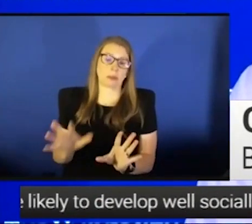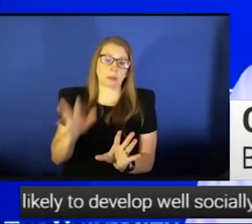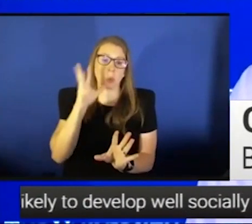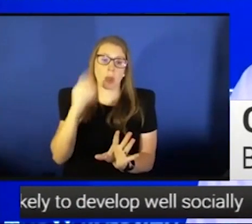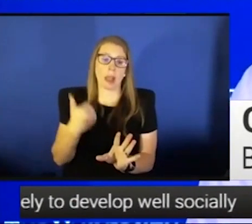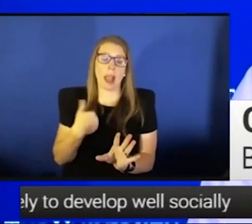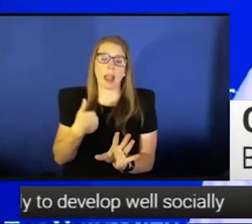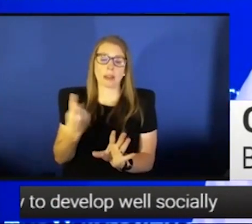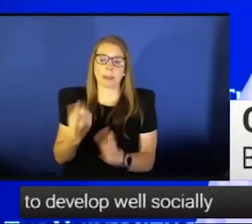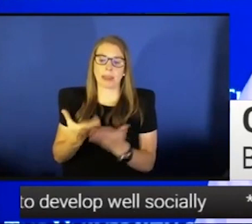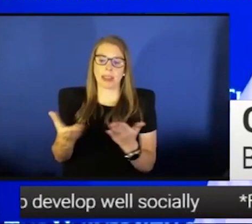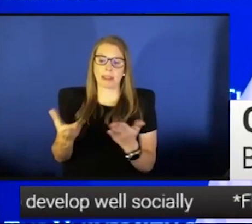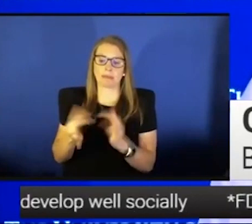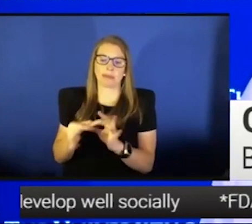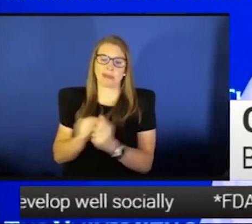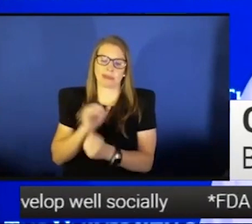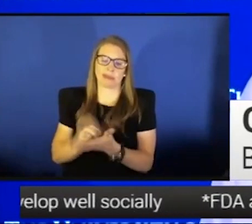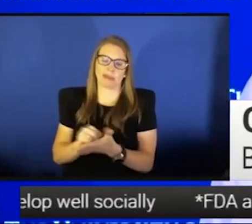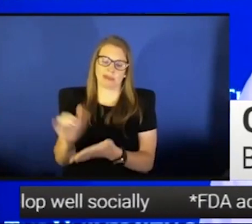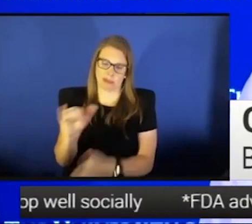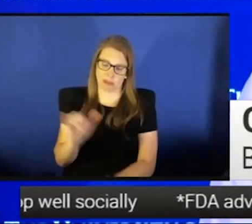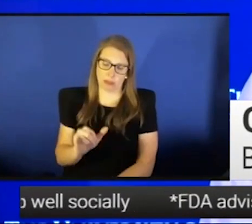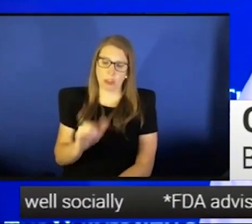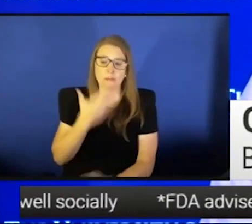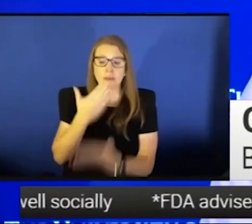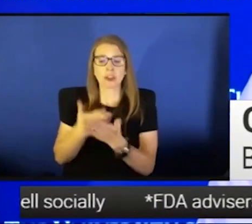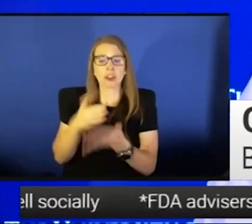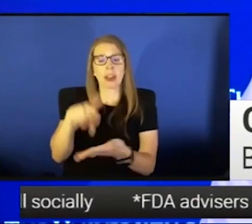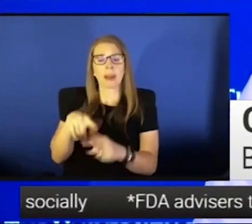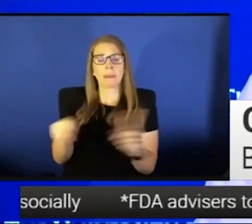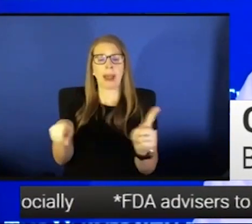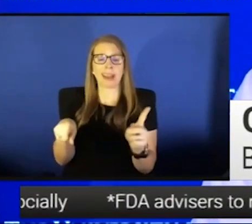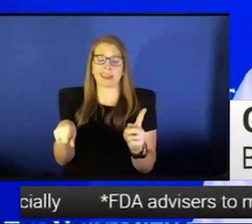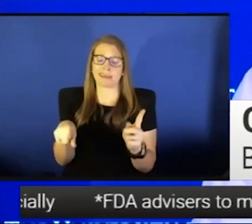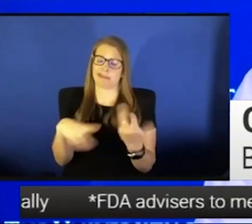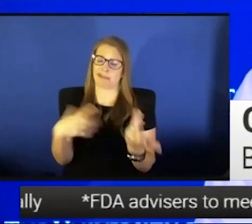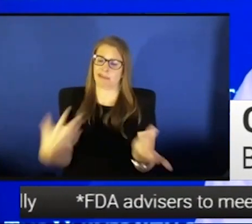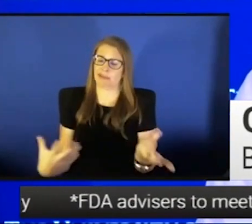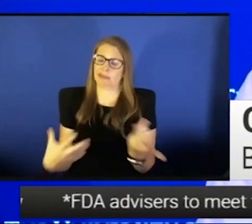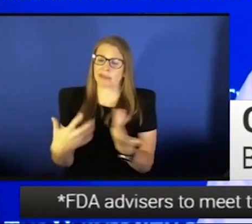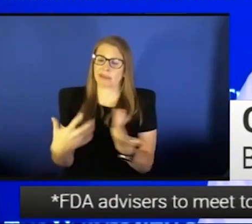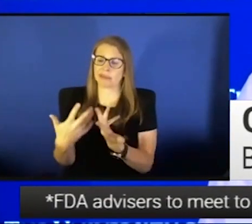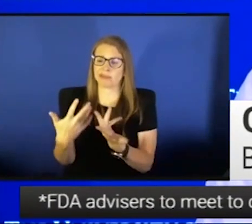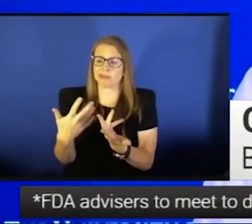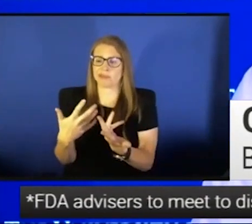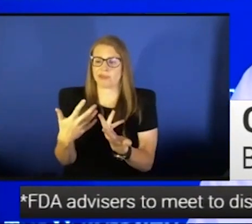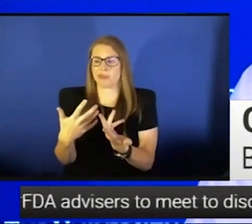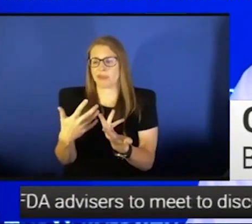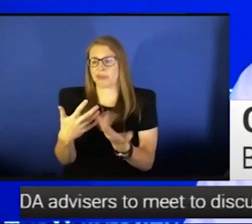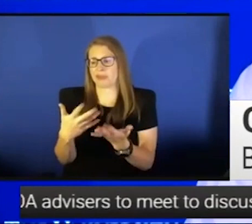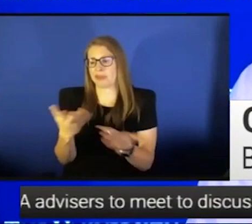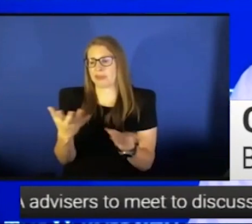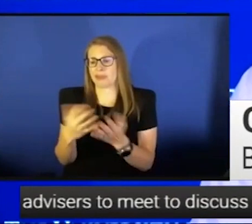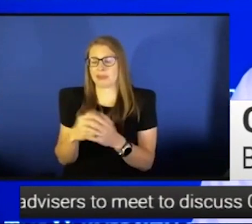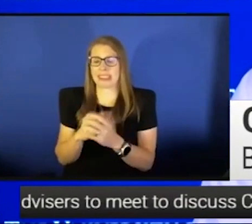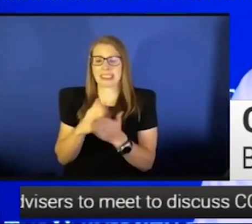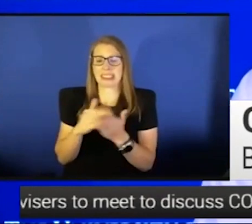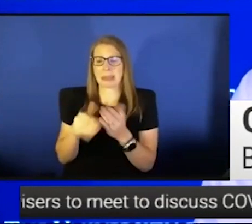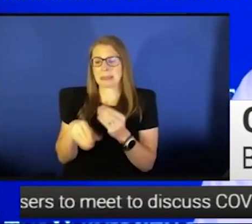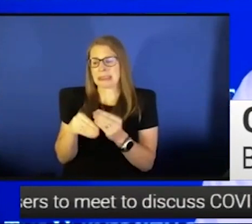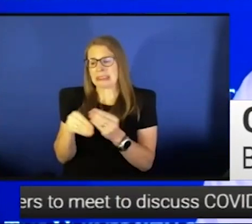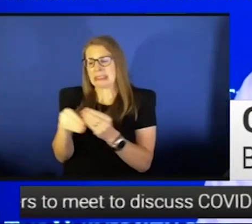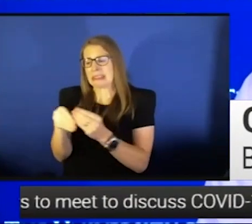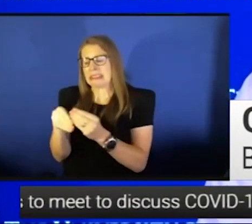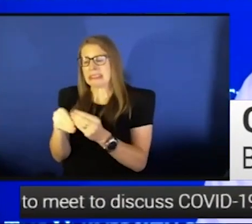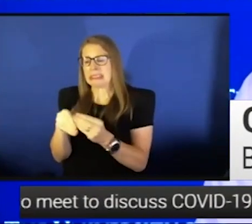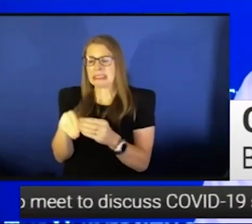that also. It's a good study, but it is retrospective, and there are those caveats there. But overall, I think we can continue to see a